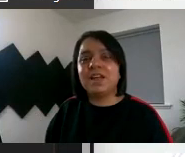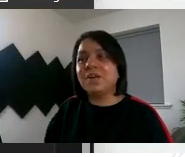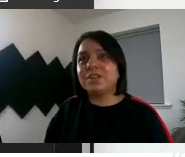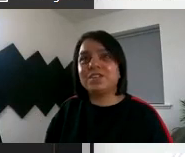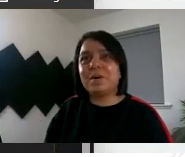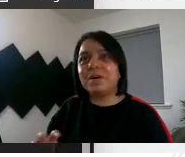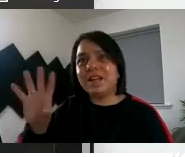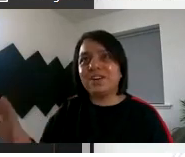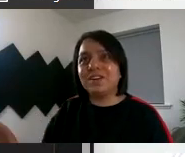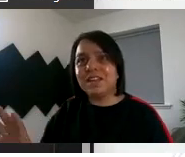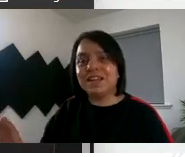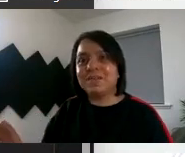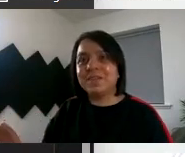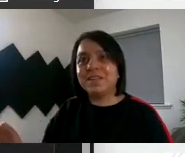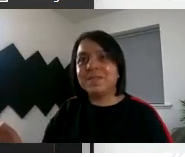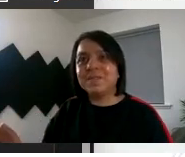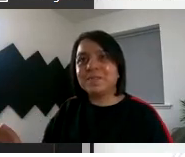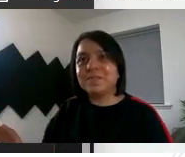Any questions about that kind of slang?